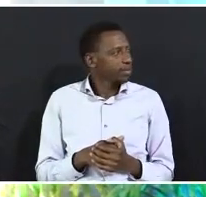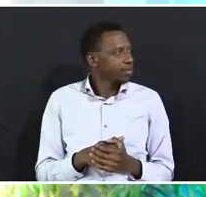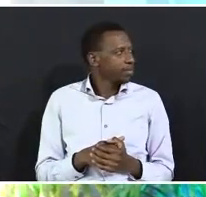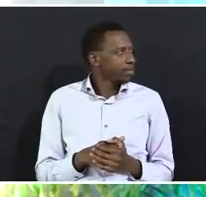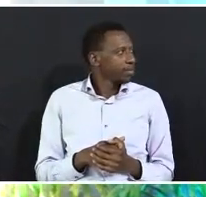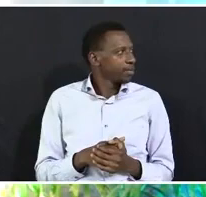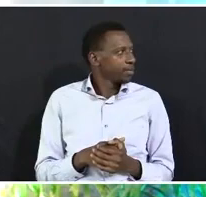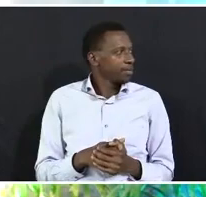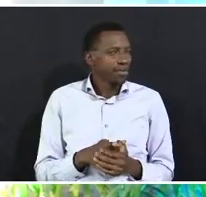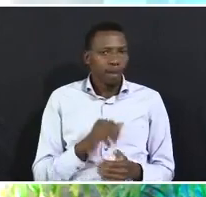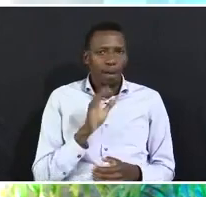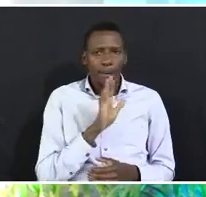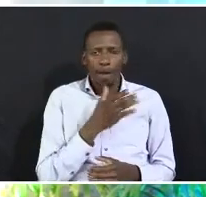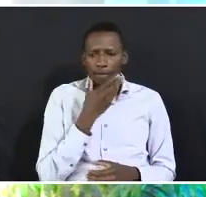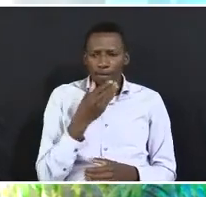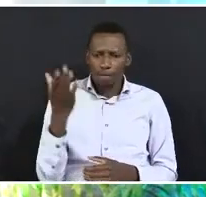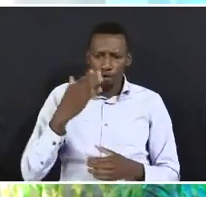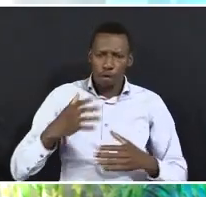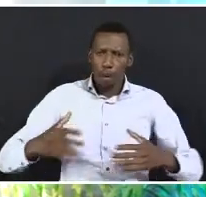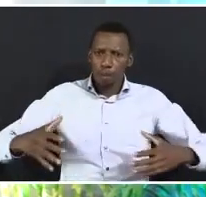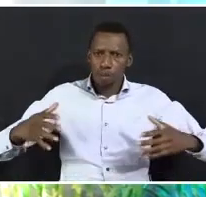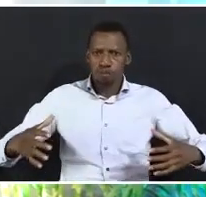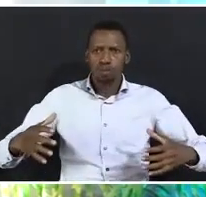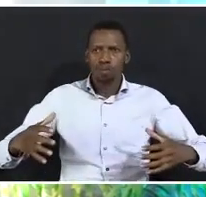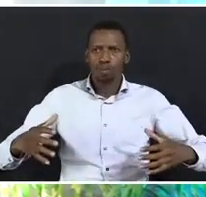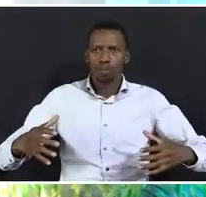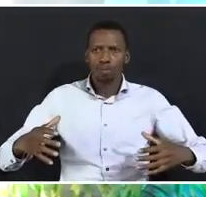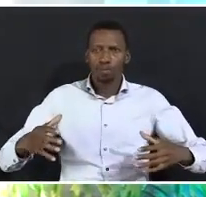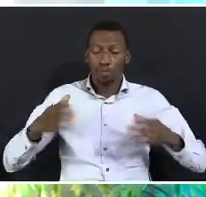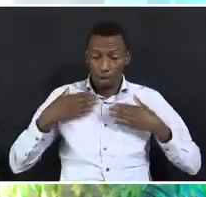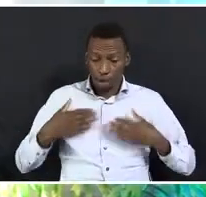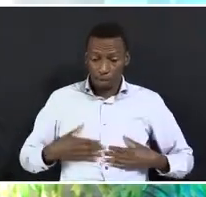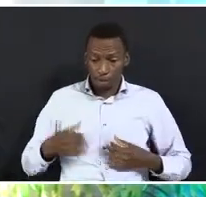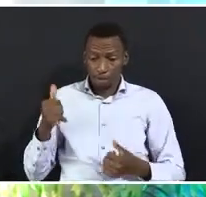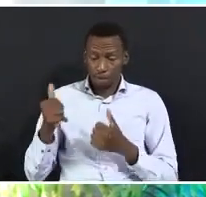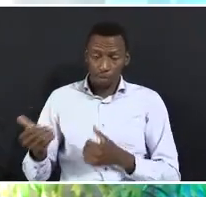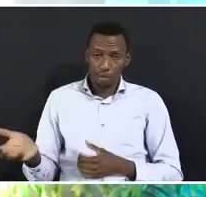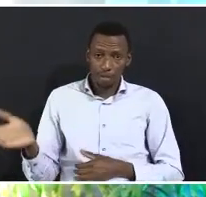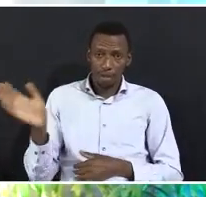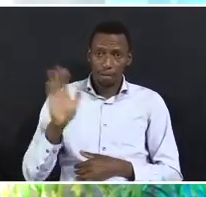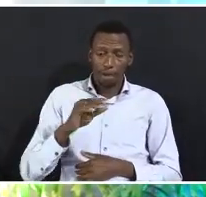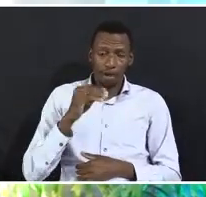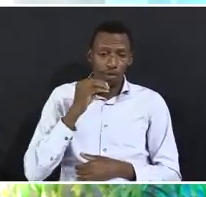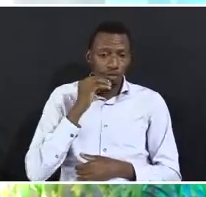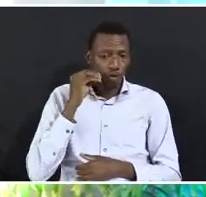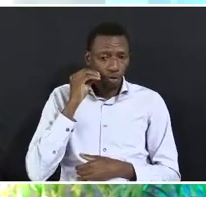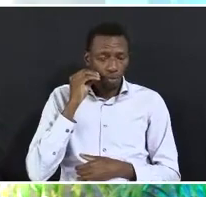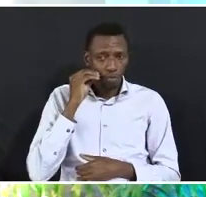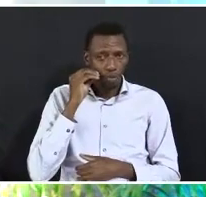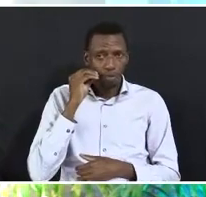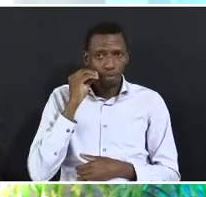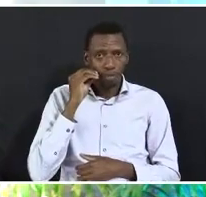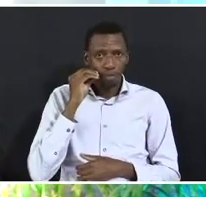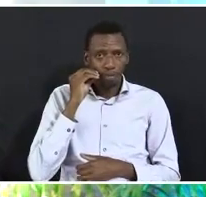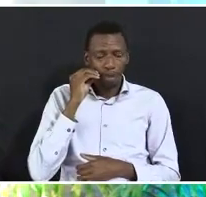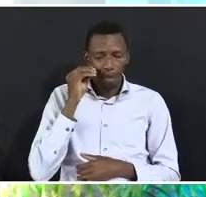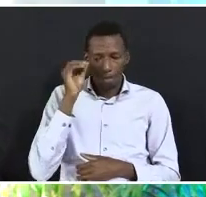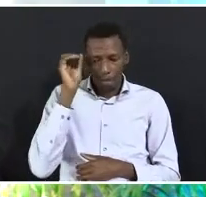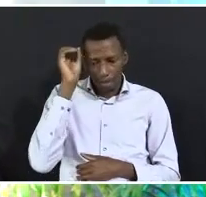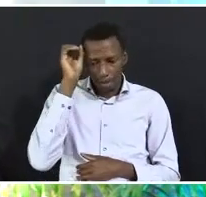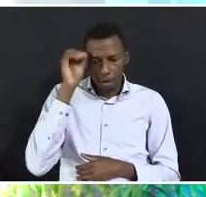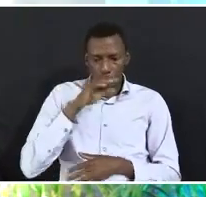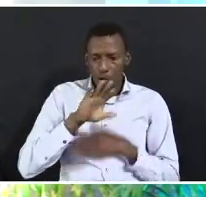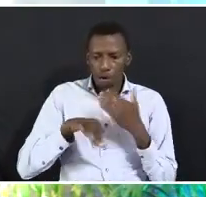My father, who was huge, the body which was brought that my father had died surprised